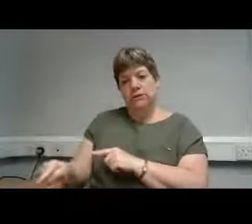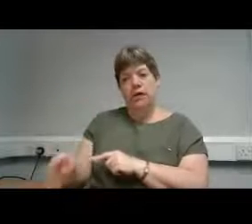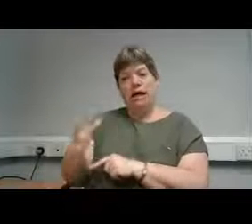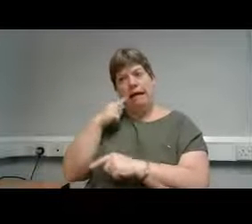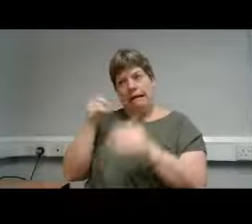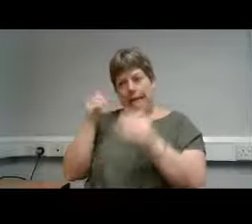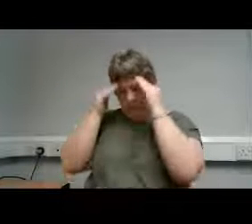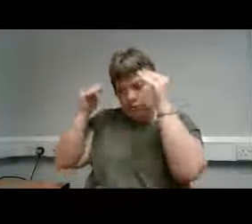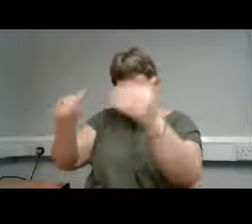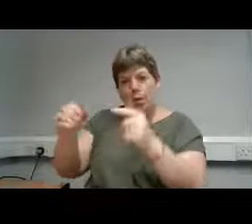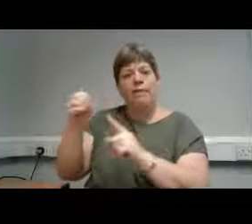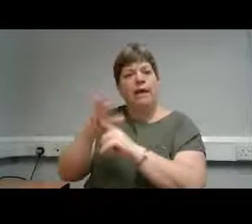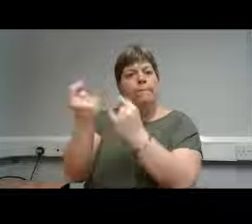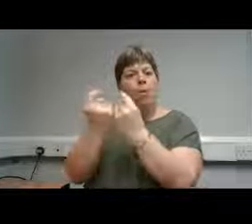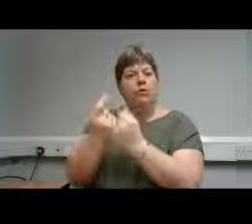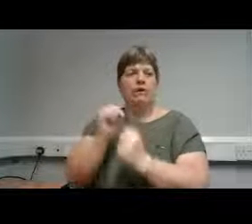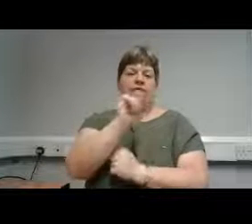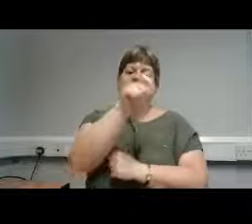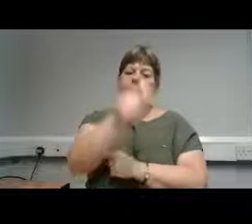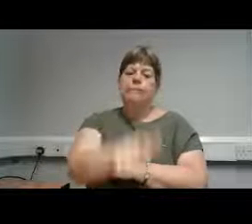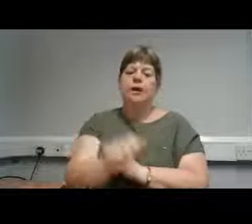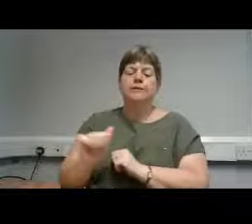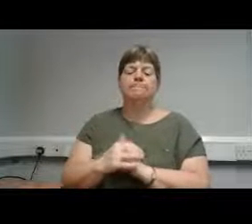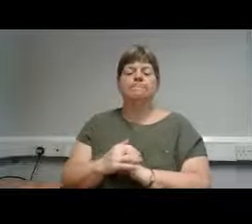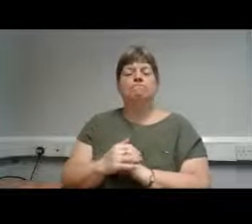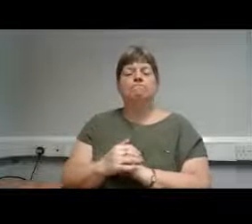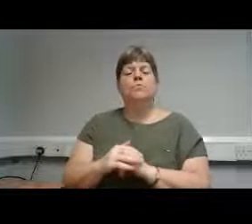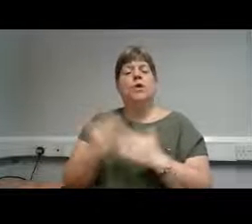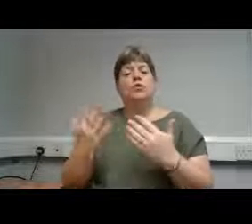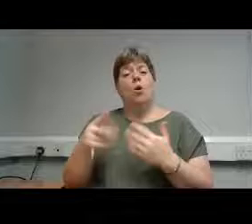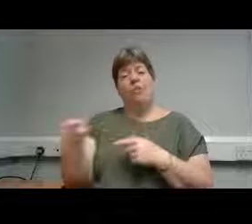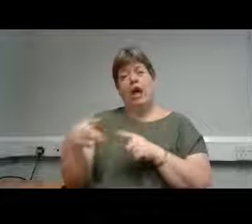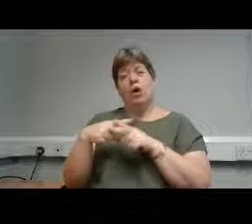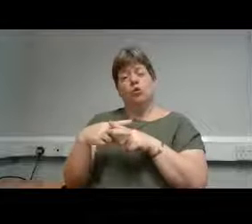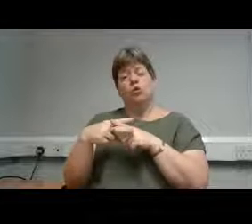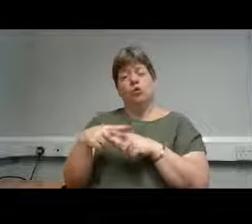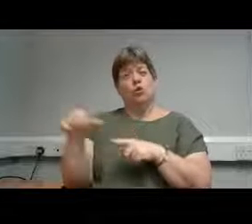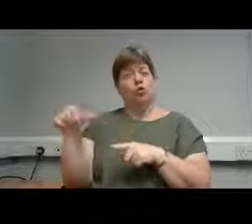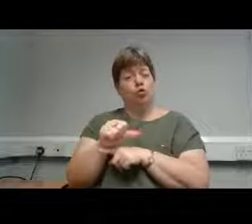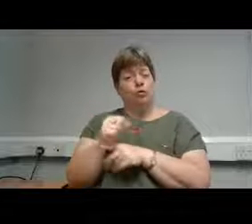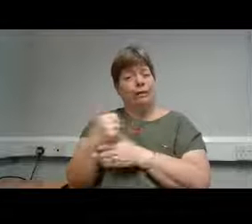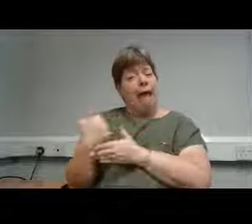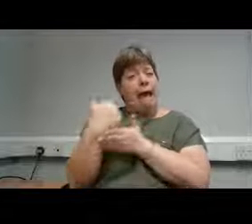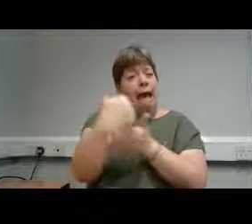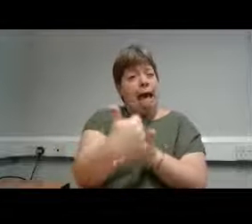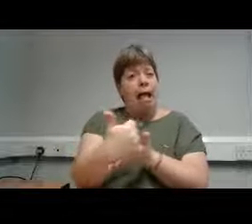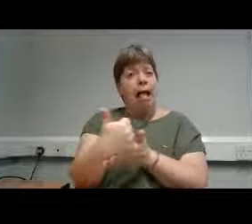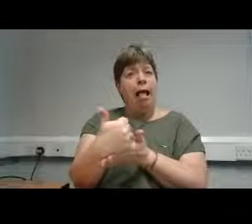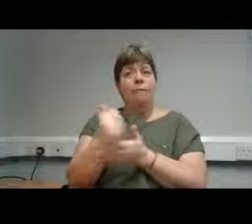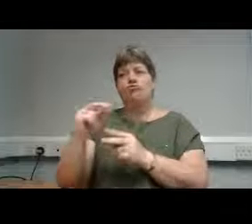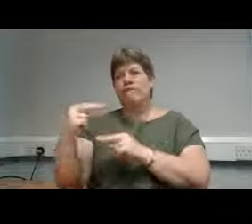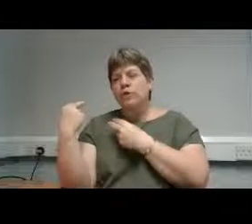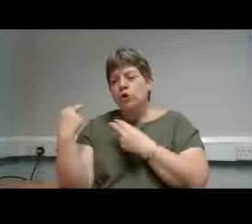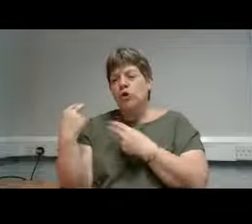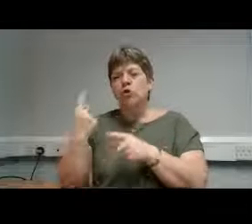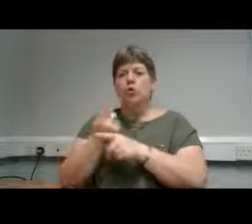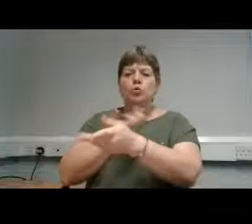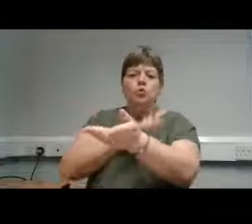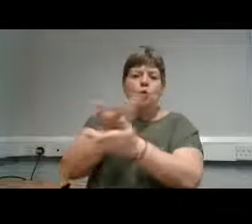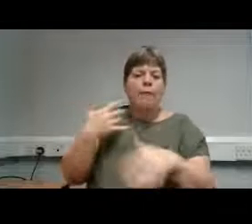on for that person. So they're a tool that should really help with reviews and with discussing